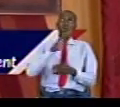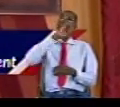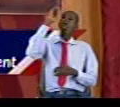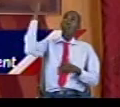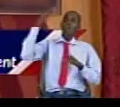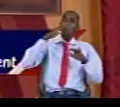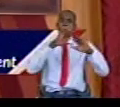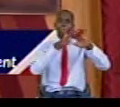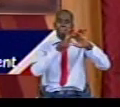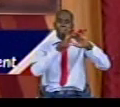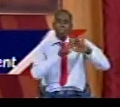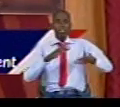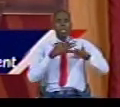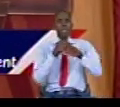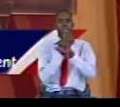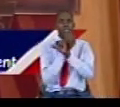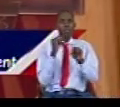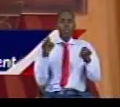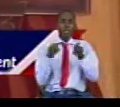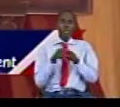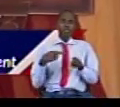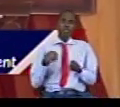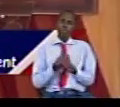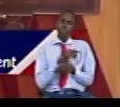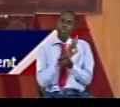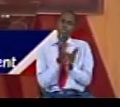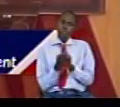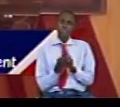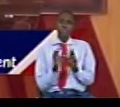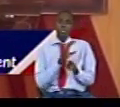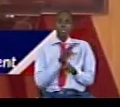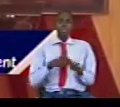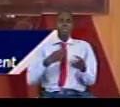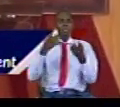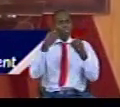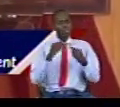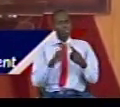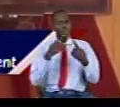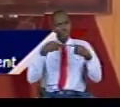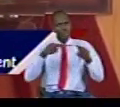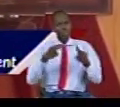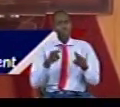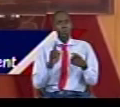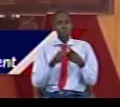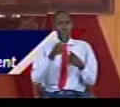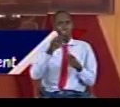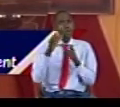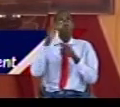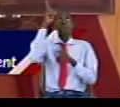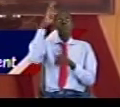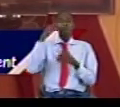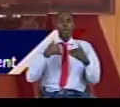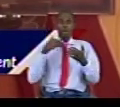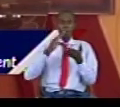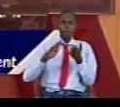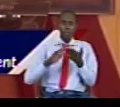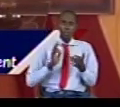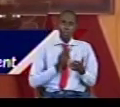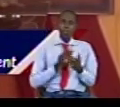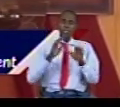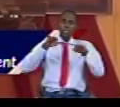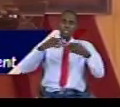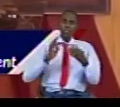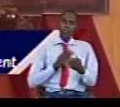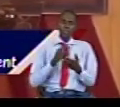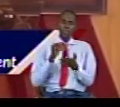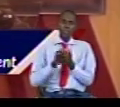we turn to the Lord, he came to say God has forgiven us, and then he gave that forgiveness on behalf of his